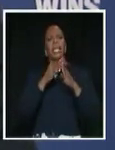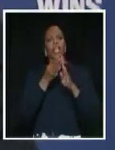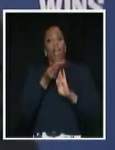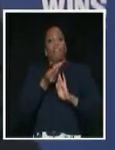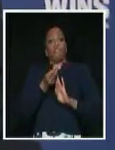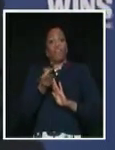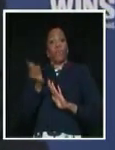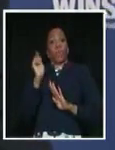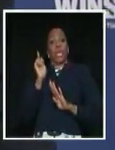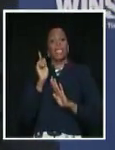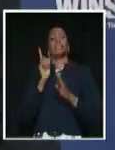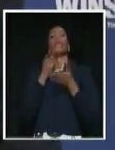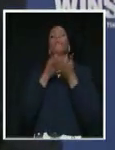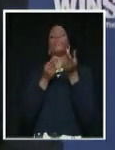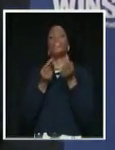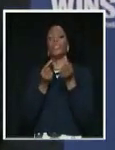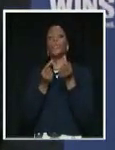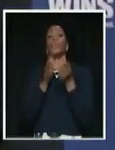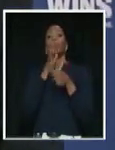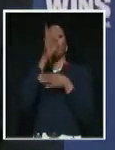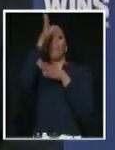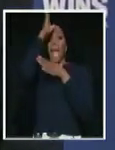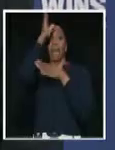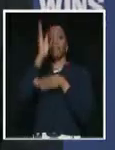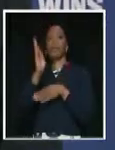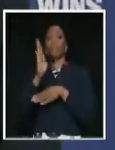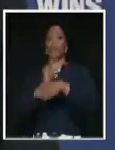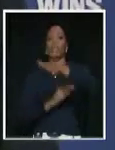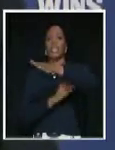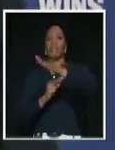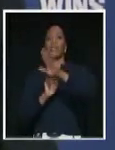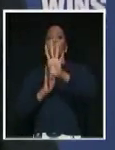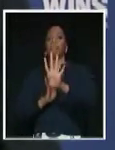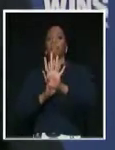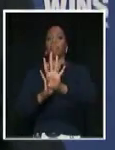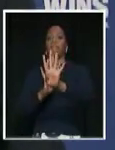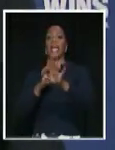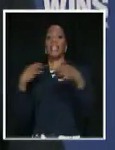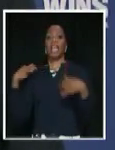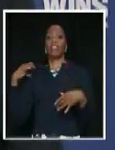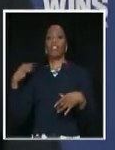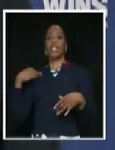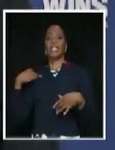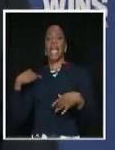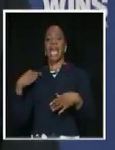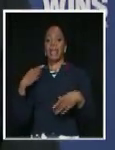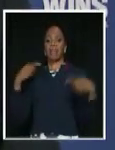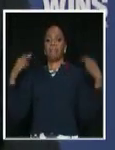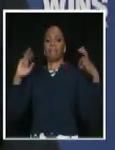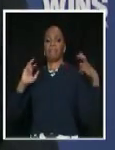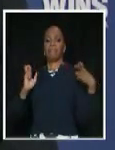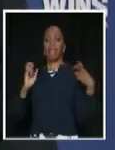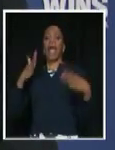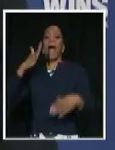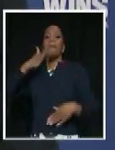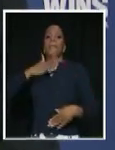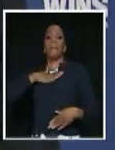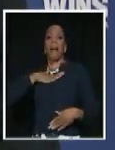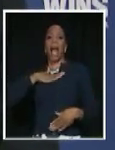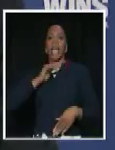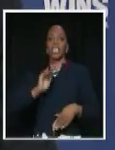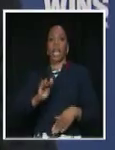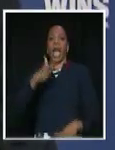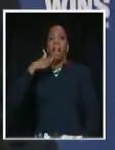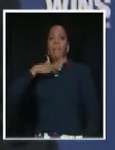weeks ago, I marched with parents across the Brooklyn Bridge. They were all wearing shirts that said, "My child, my choice."